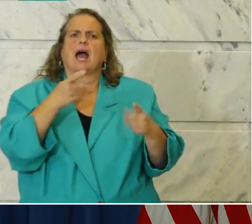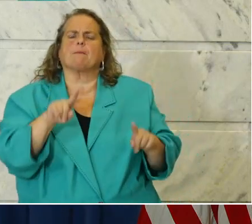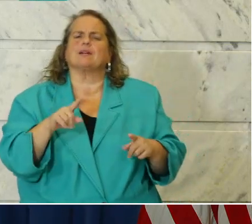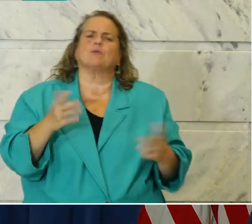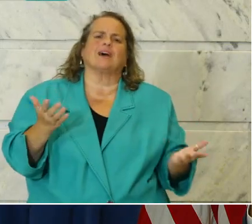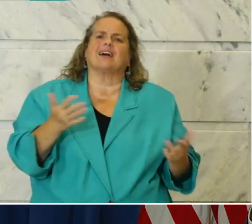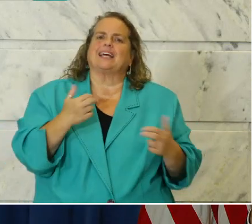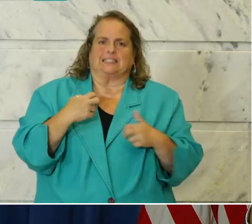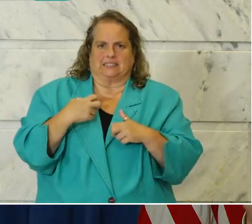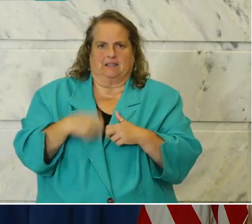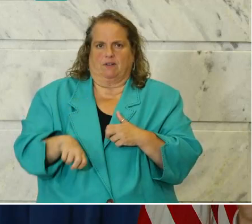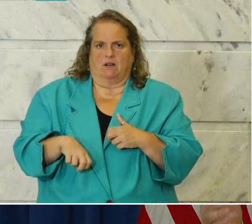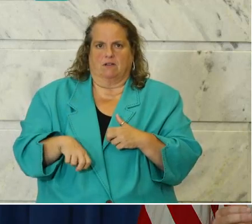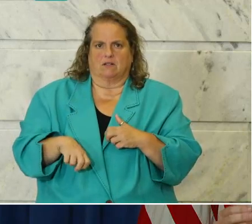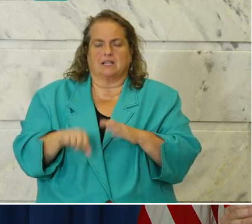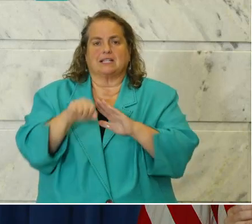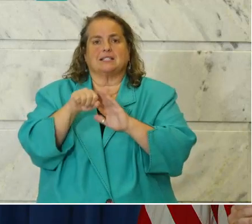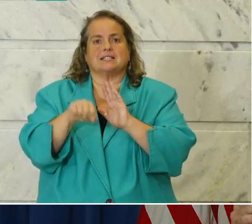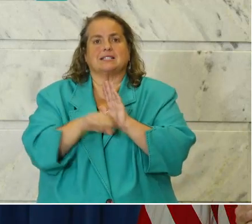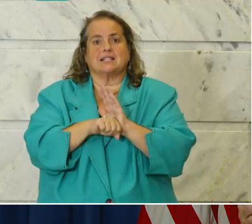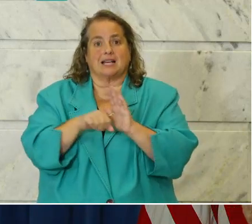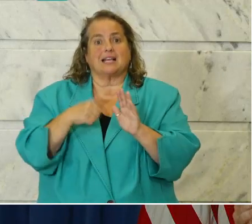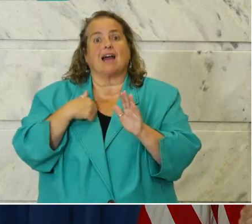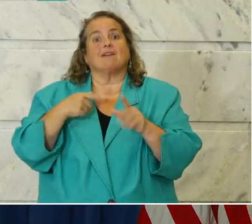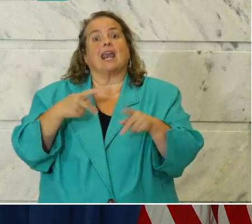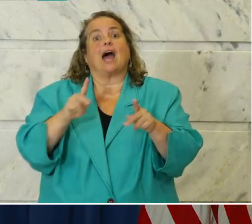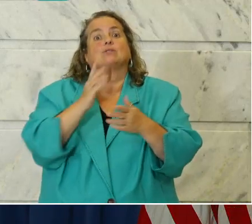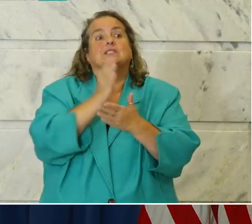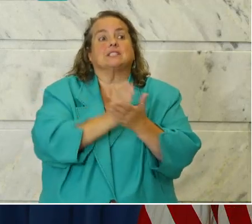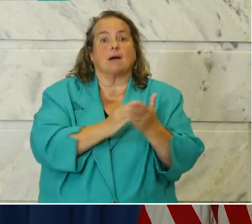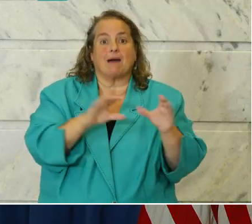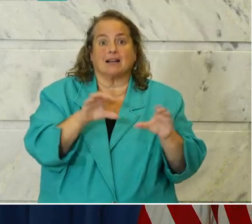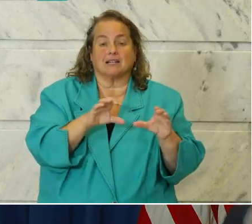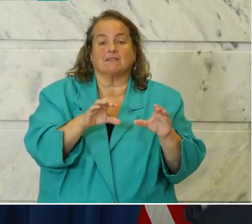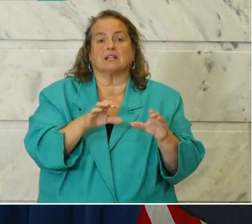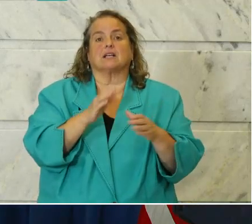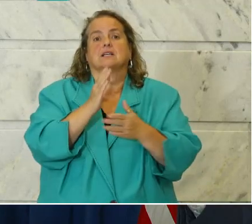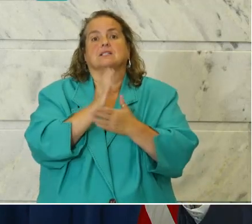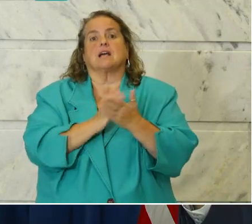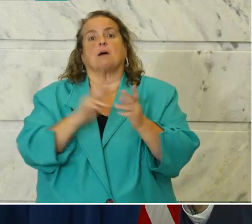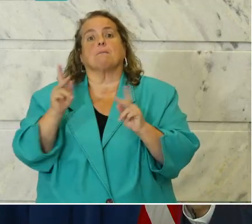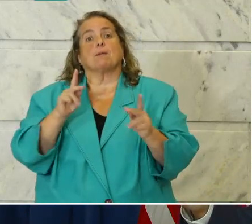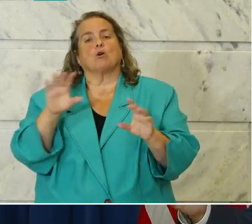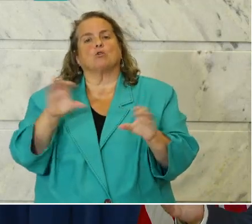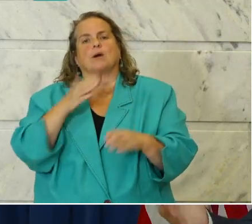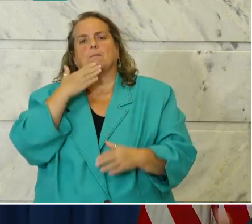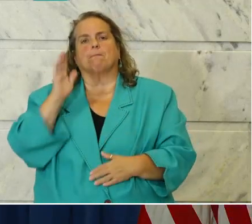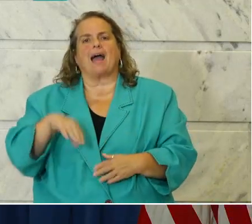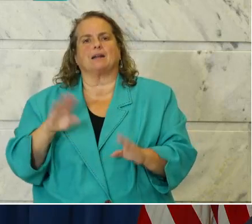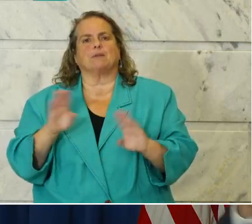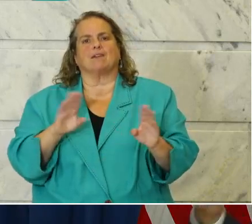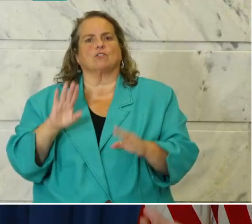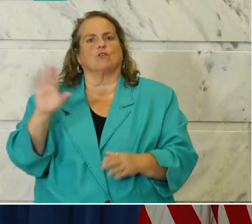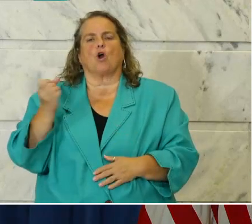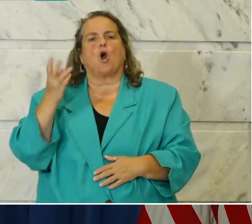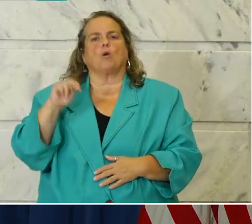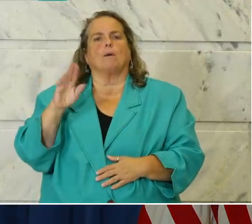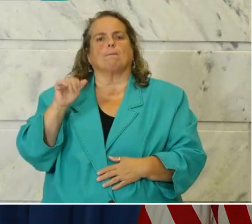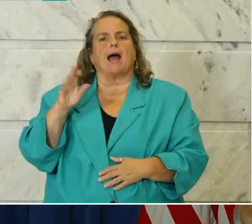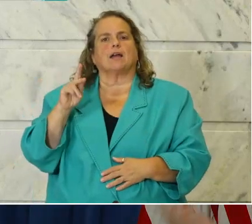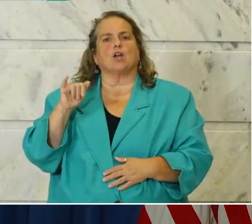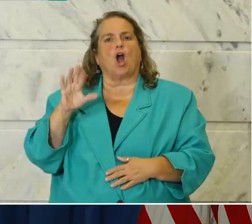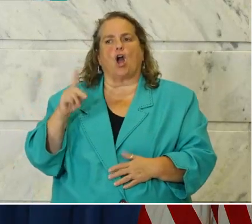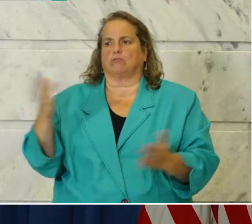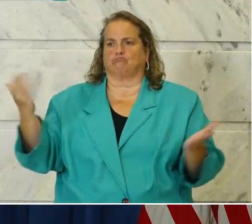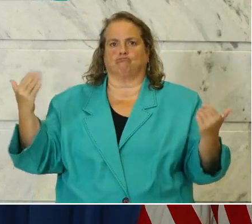it's difficult. Where states haven't allowed some of those activities in some measure, people engage in bad behaviors in their own backyards and have tons of people pile in, and